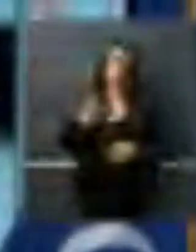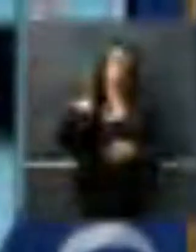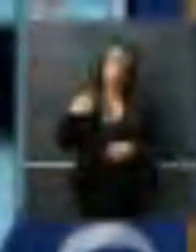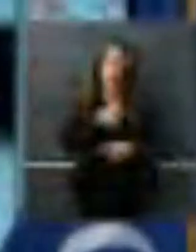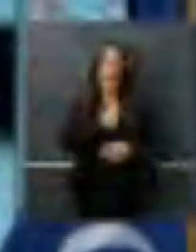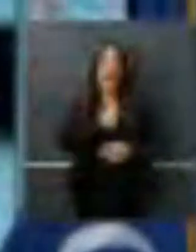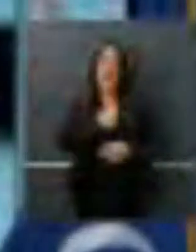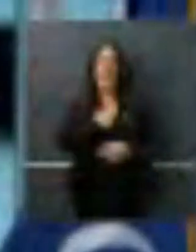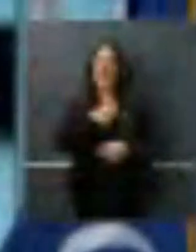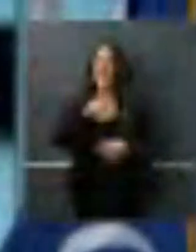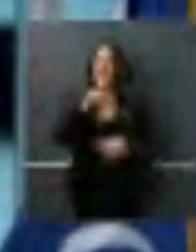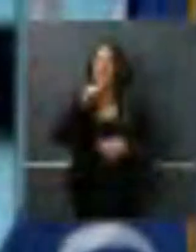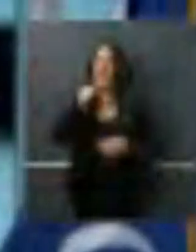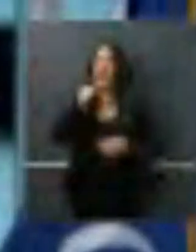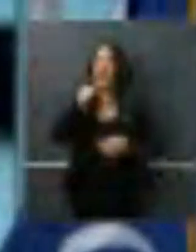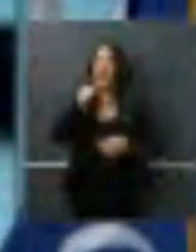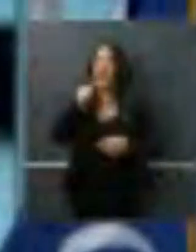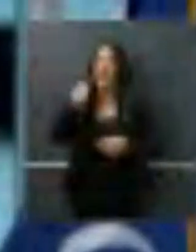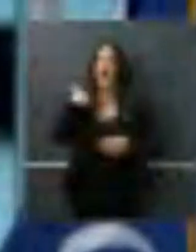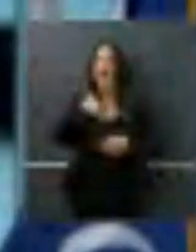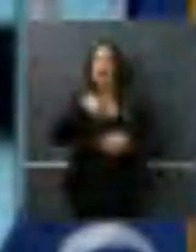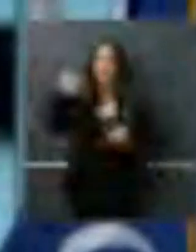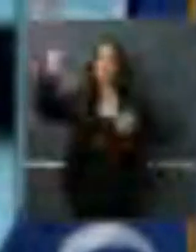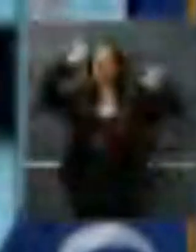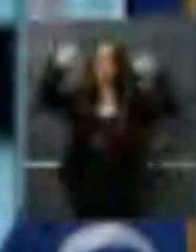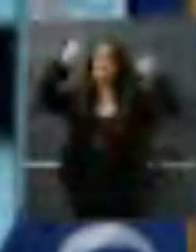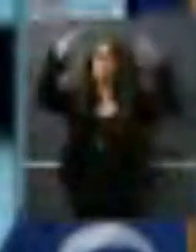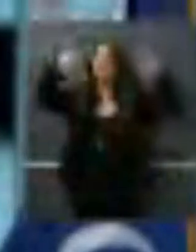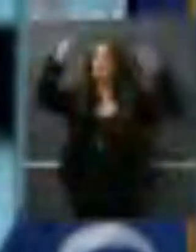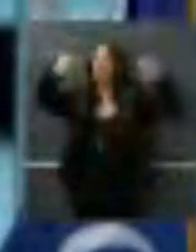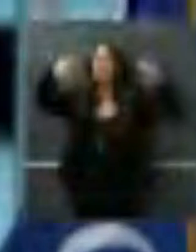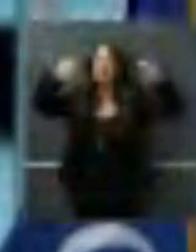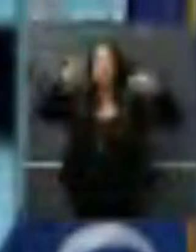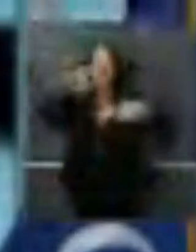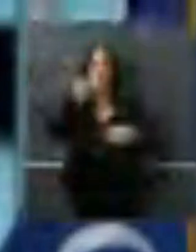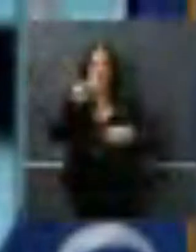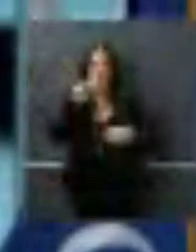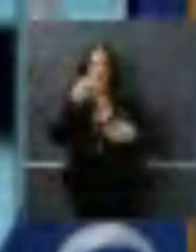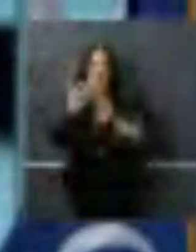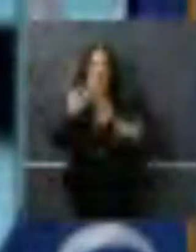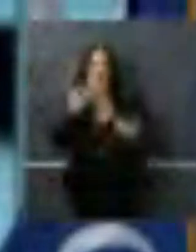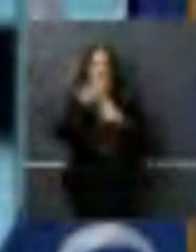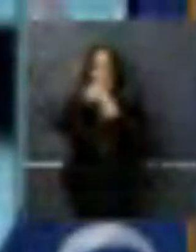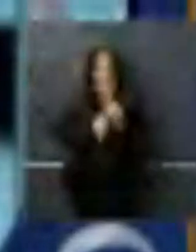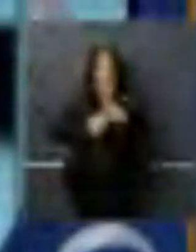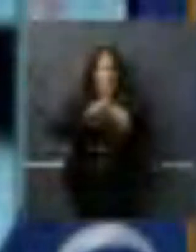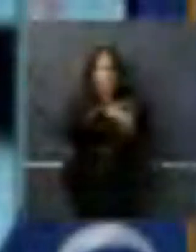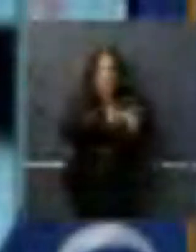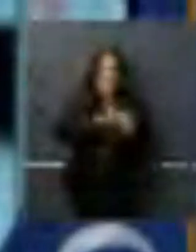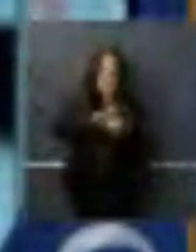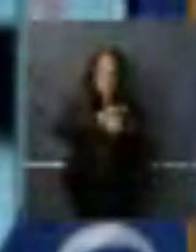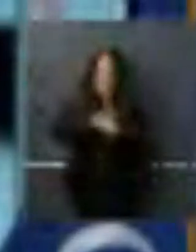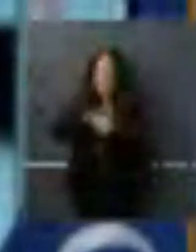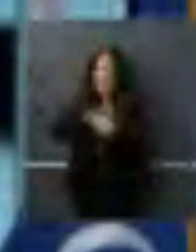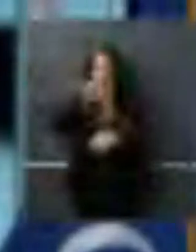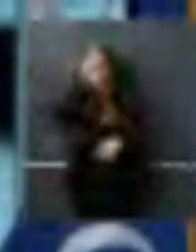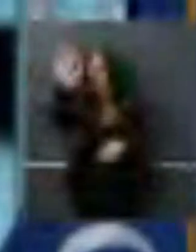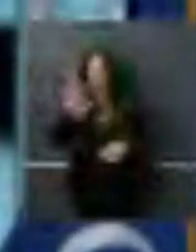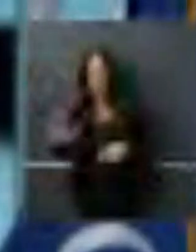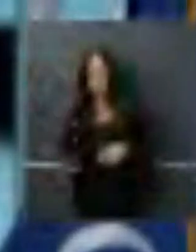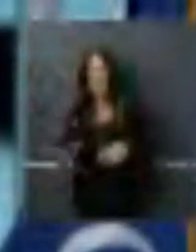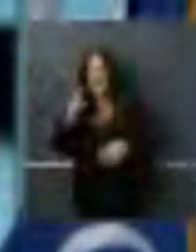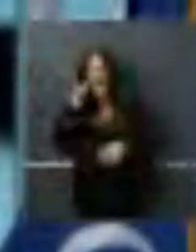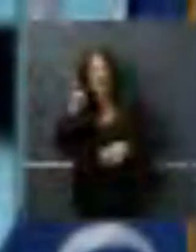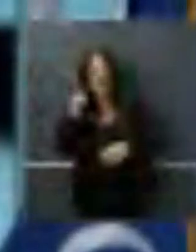each region is unique and distinctive. And we really want to think about this regionally as a framework, regions rising